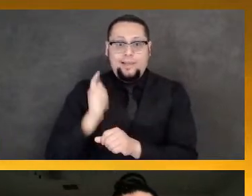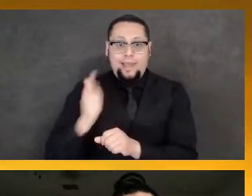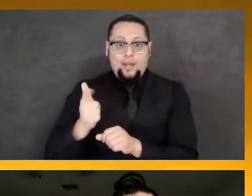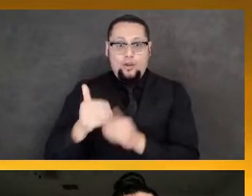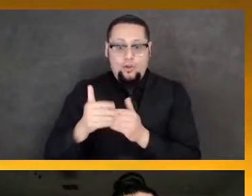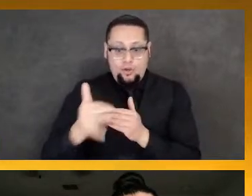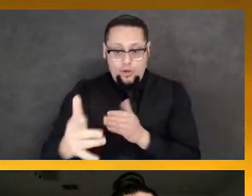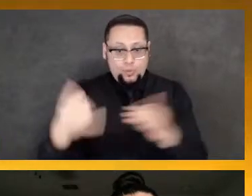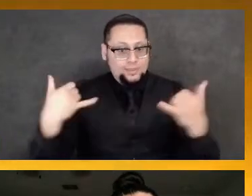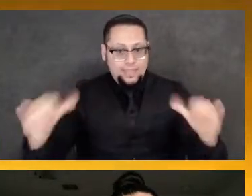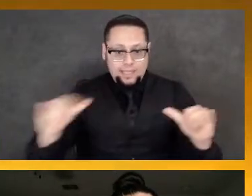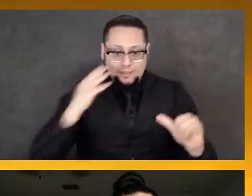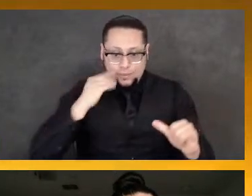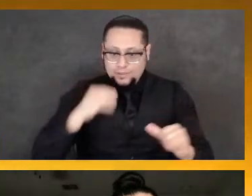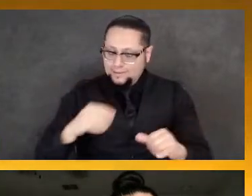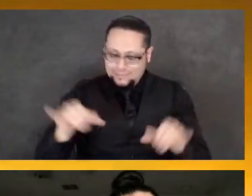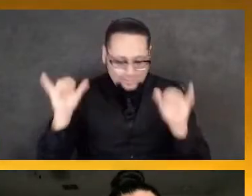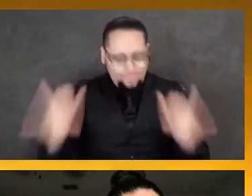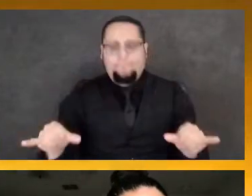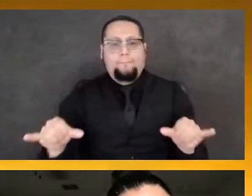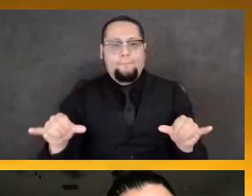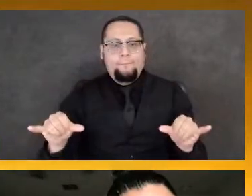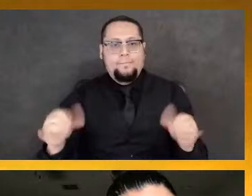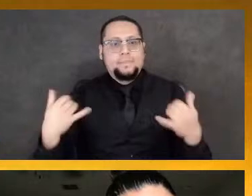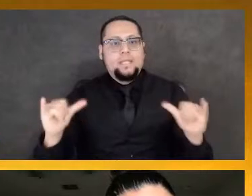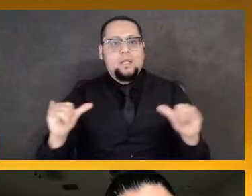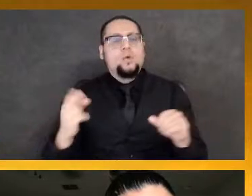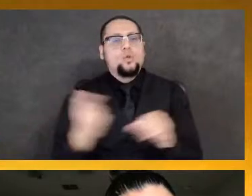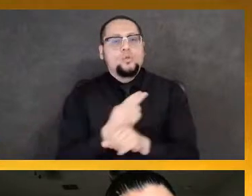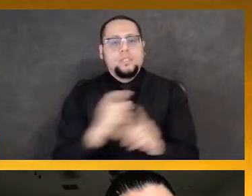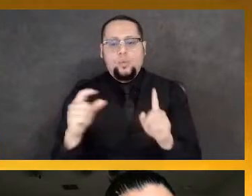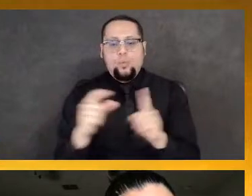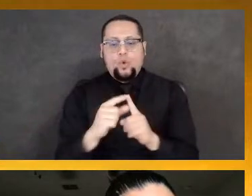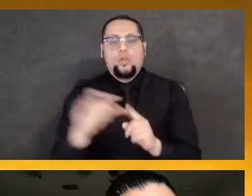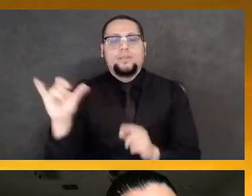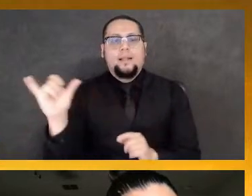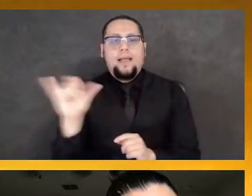same thing. We're still using words like